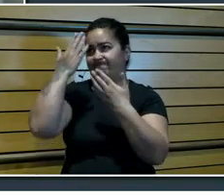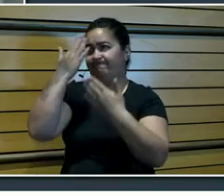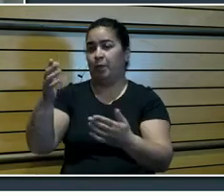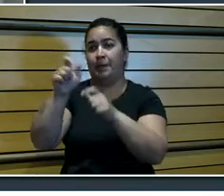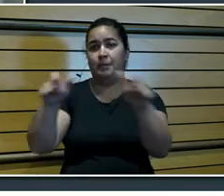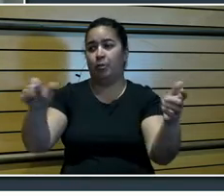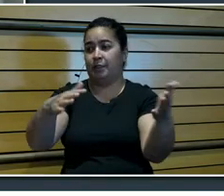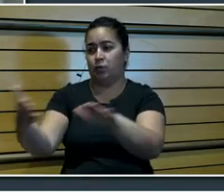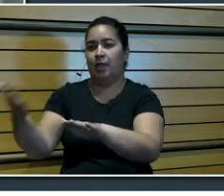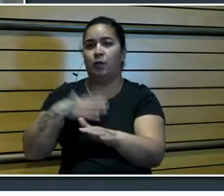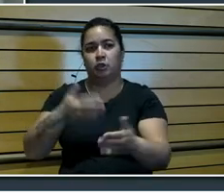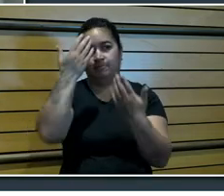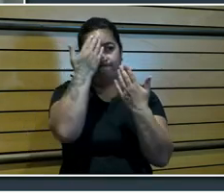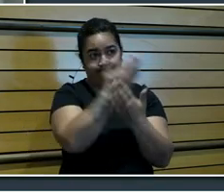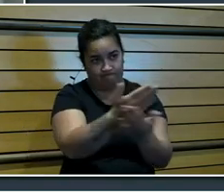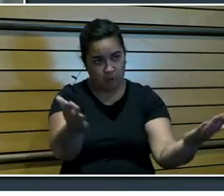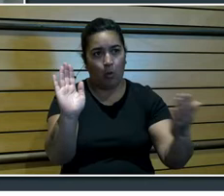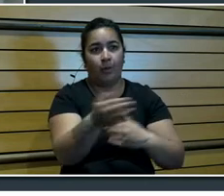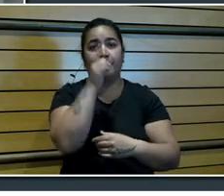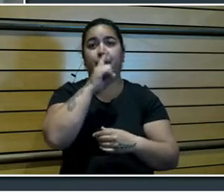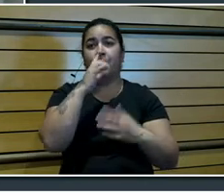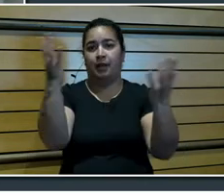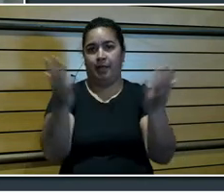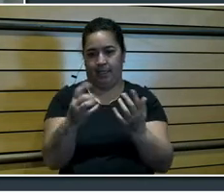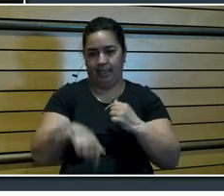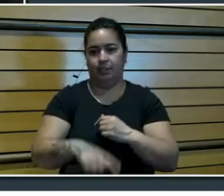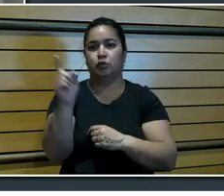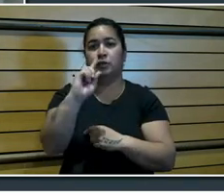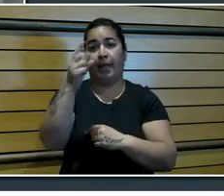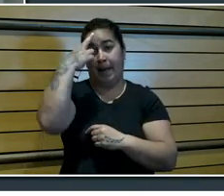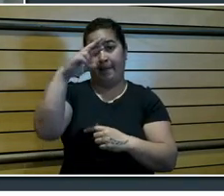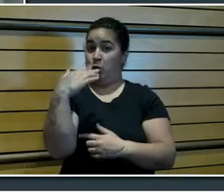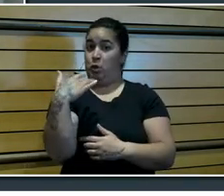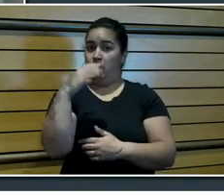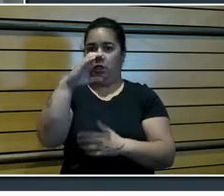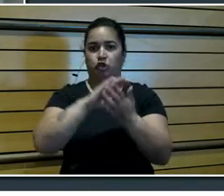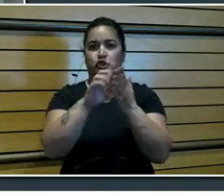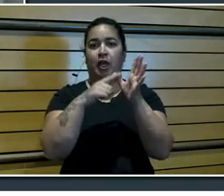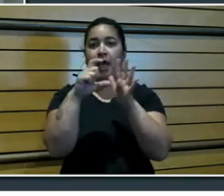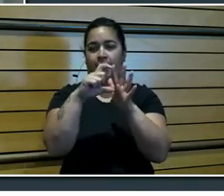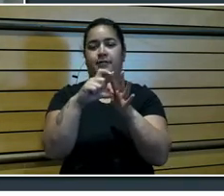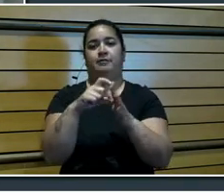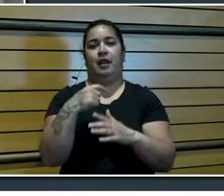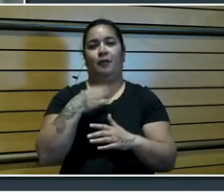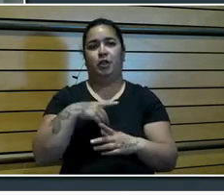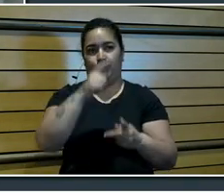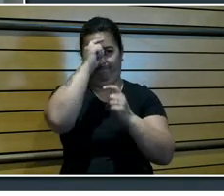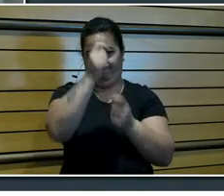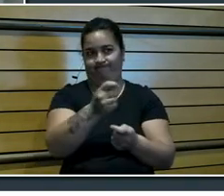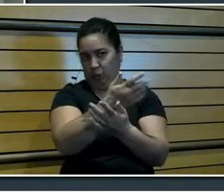I acknowledge us all who have congregated here today. My name is Chad Tāriha, and I acknowledge you all.